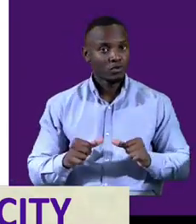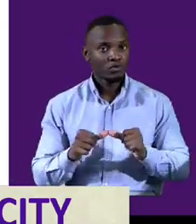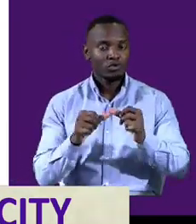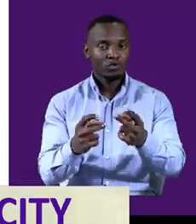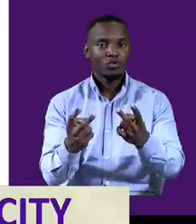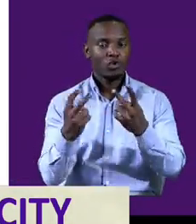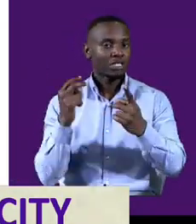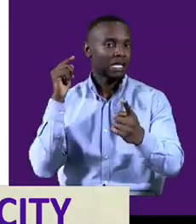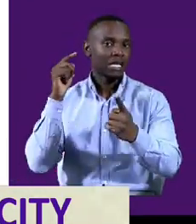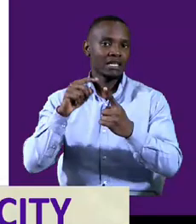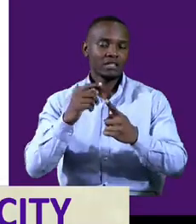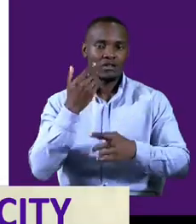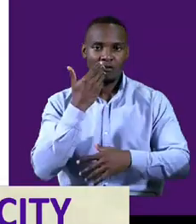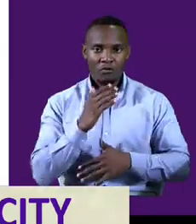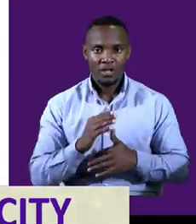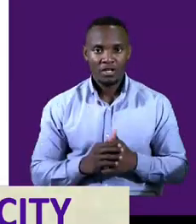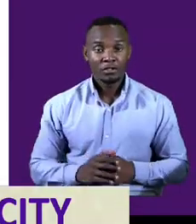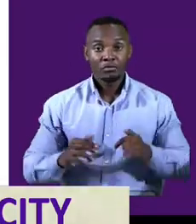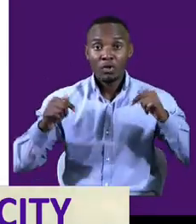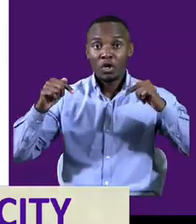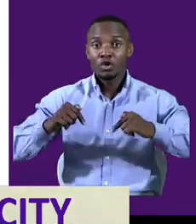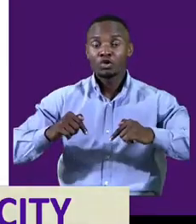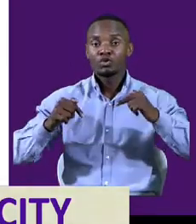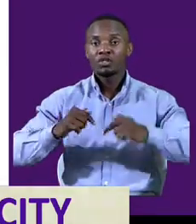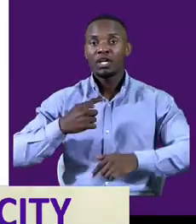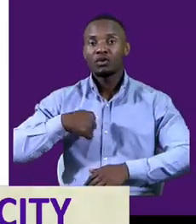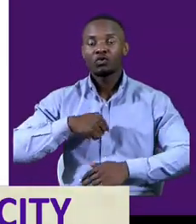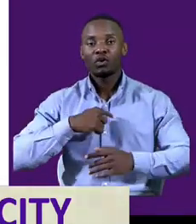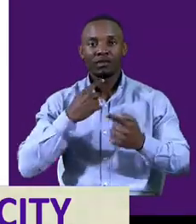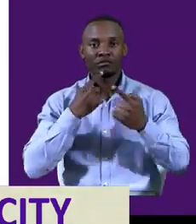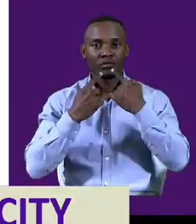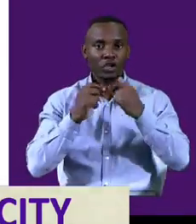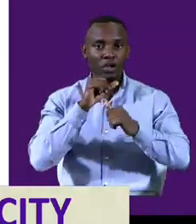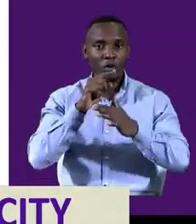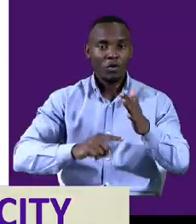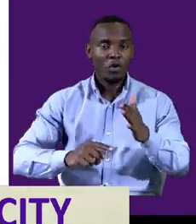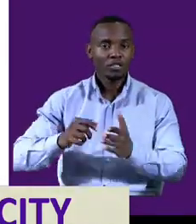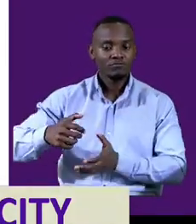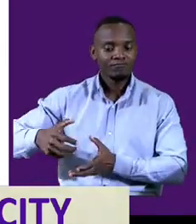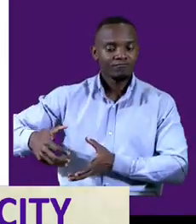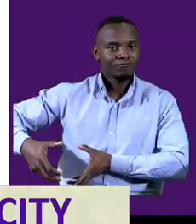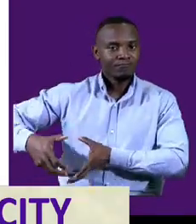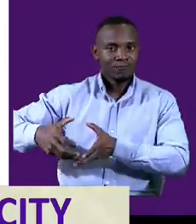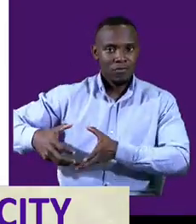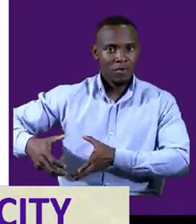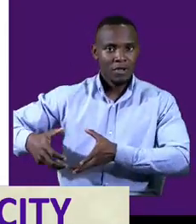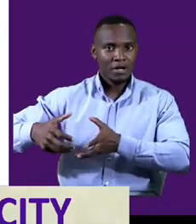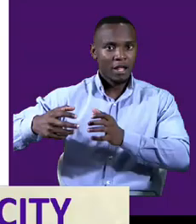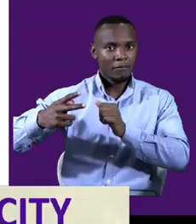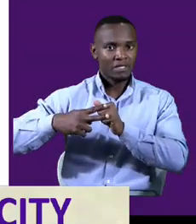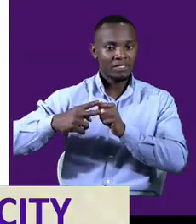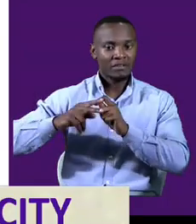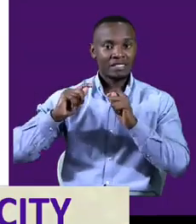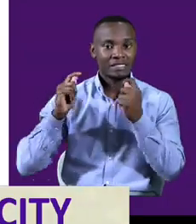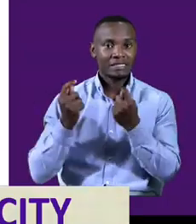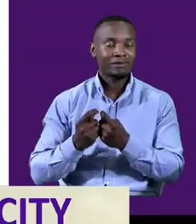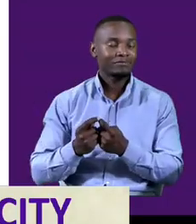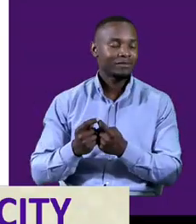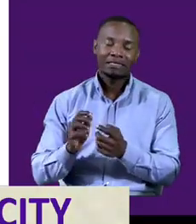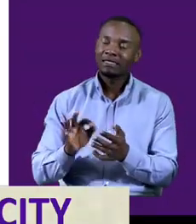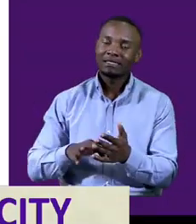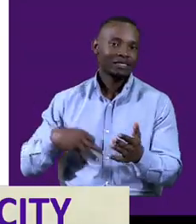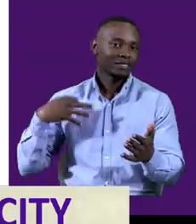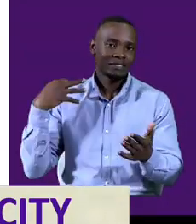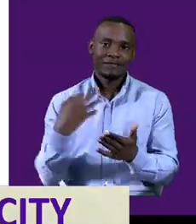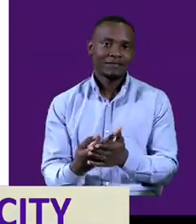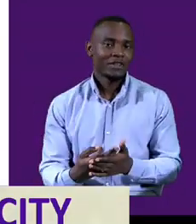finish. Today I will be talking about Kenyan Rugby Sevens who have been beaten thoroughly by